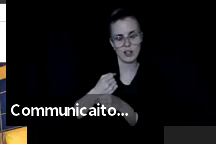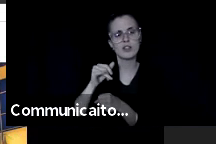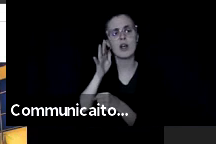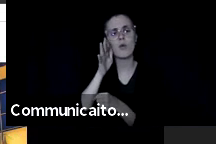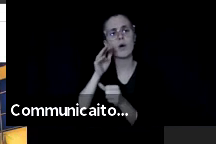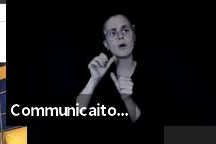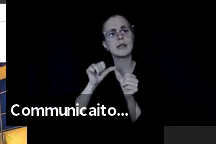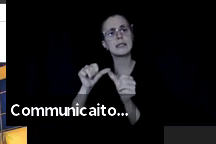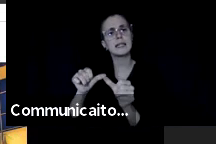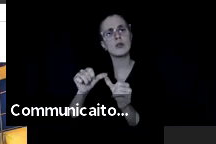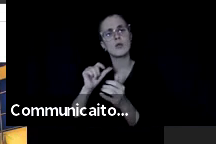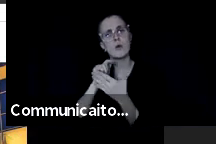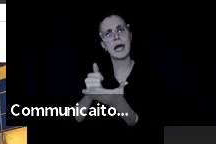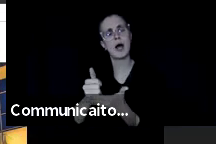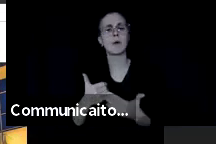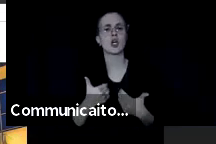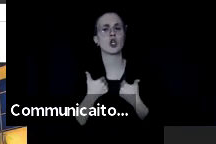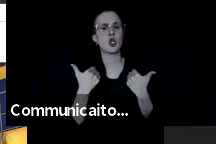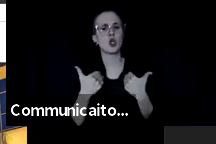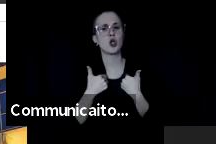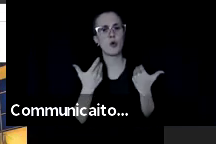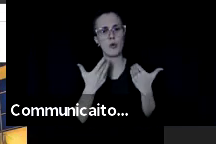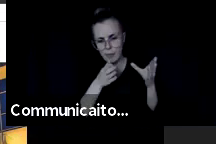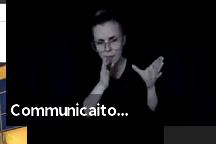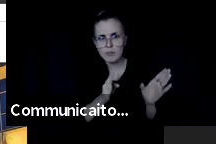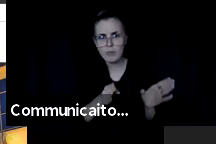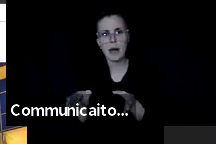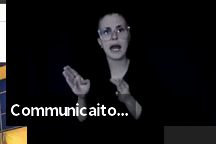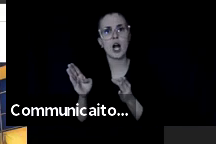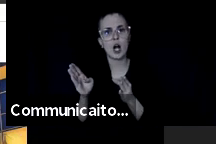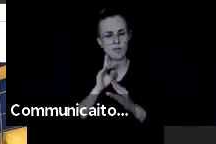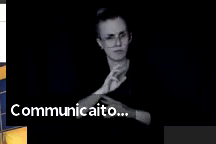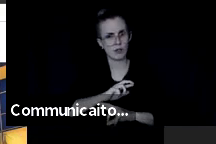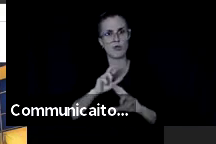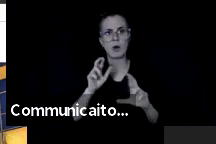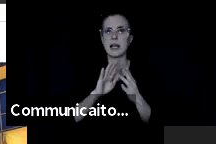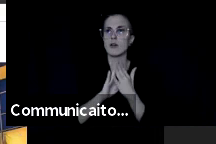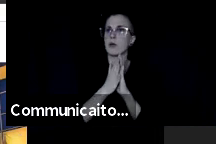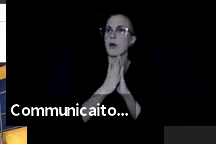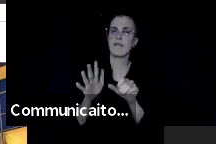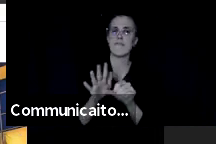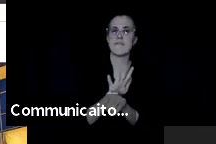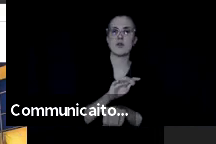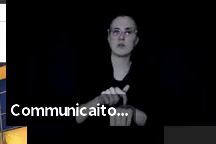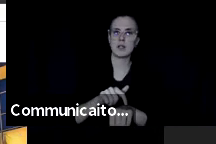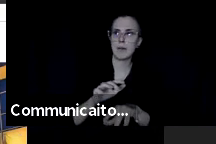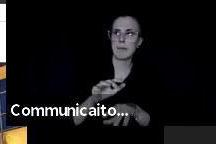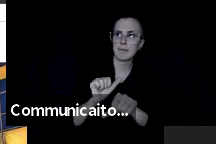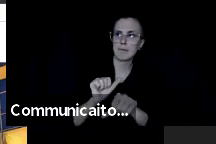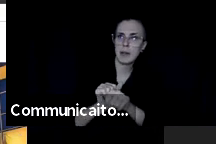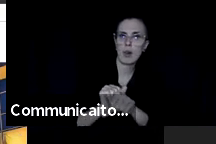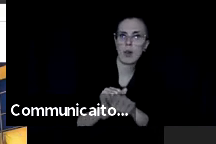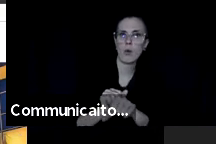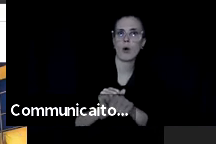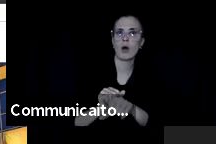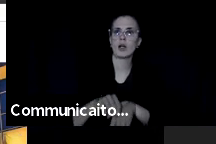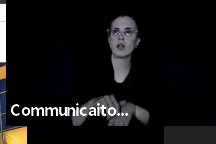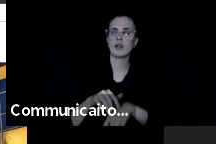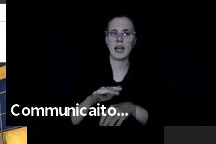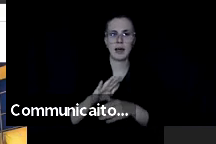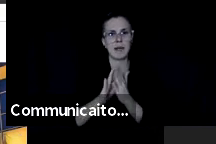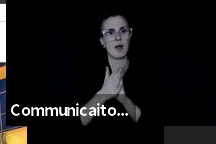youth prepare to become fully employed and to become fully